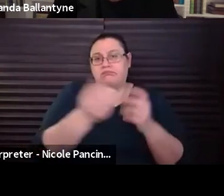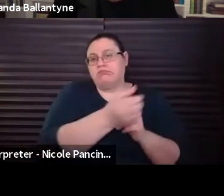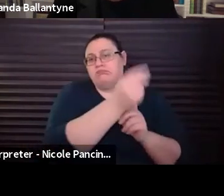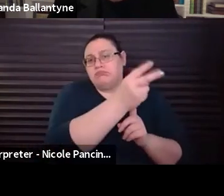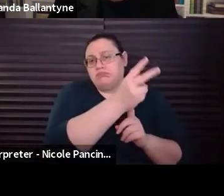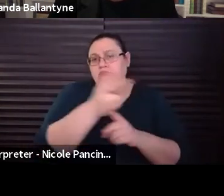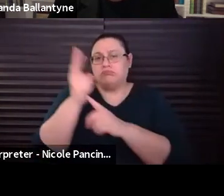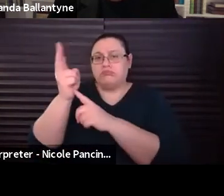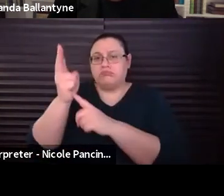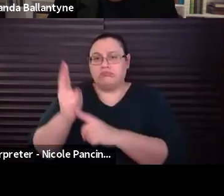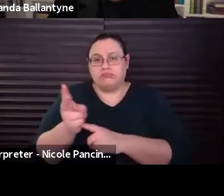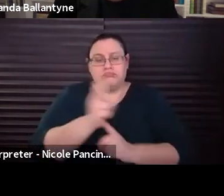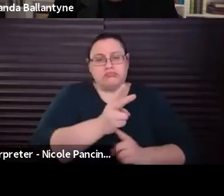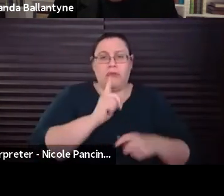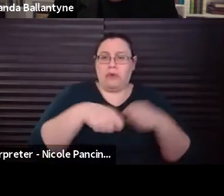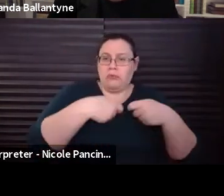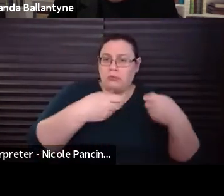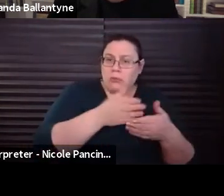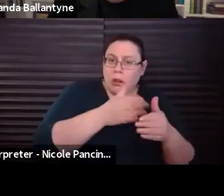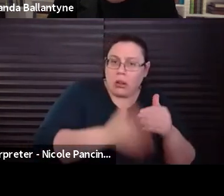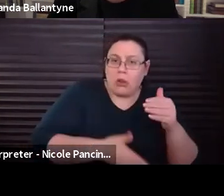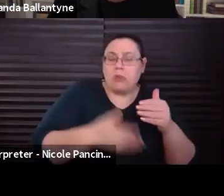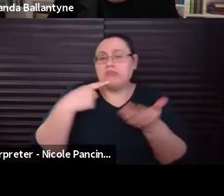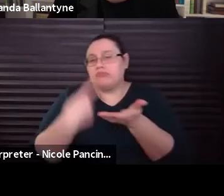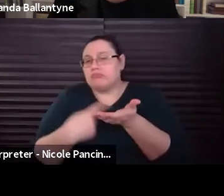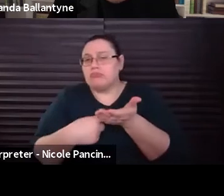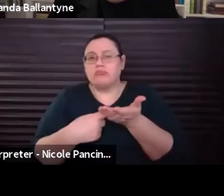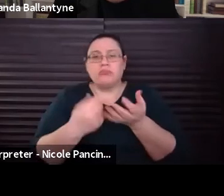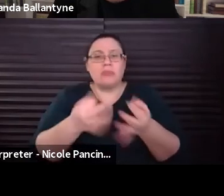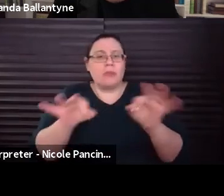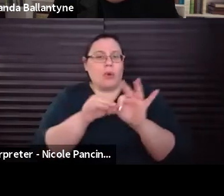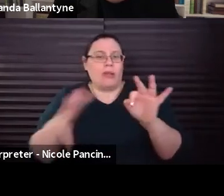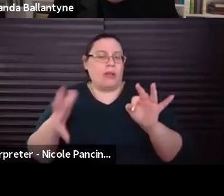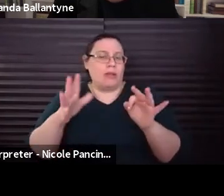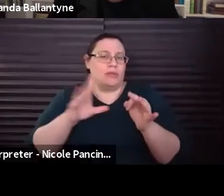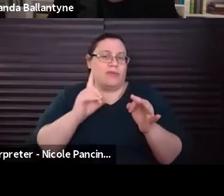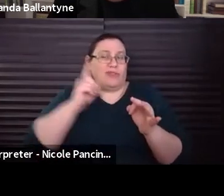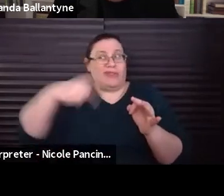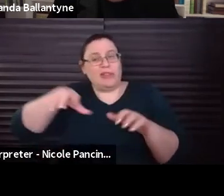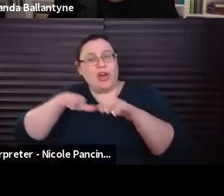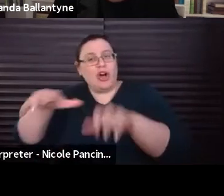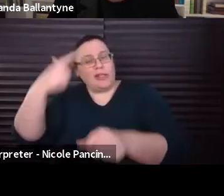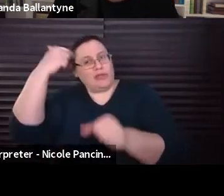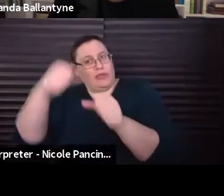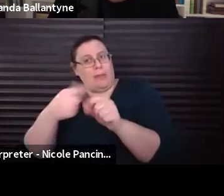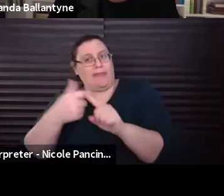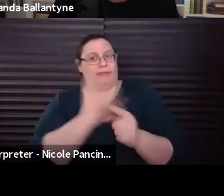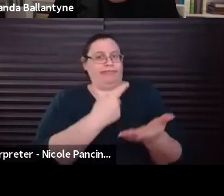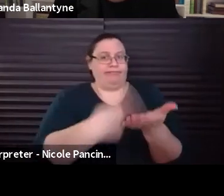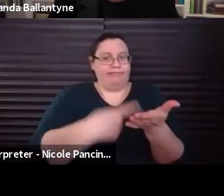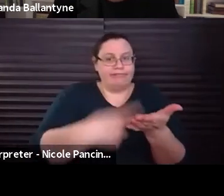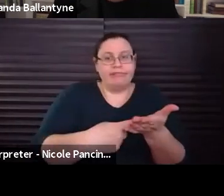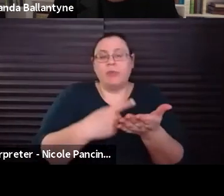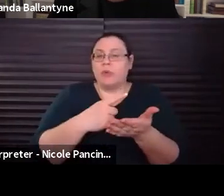kind of conclude here and talk through what are the key takeaways for this audience right now and what we should be thinking about